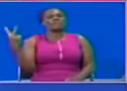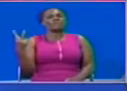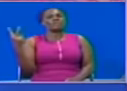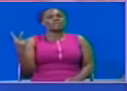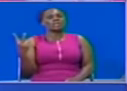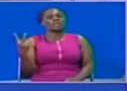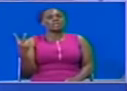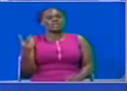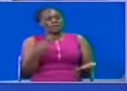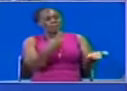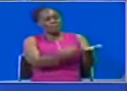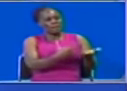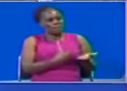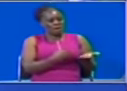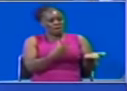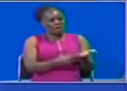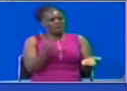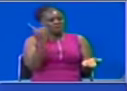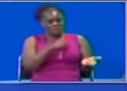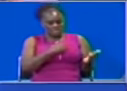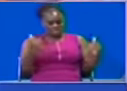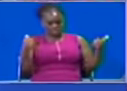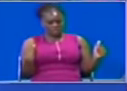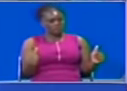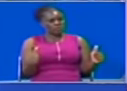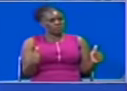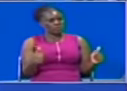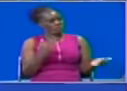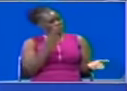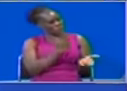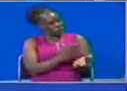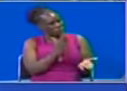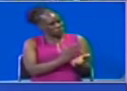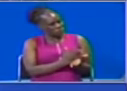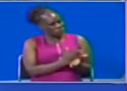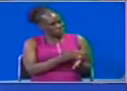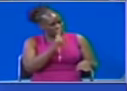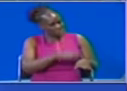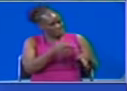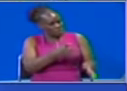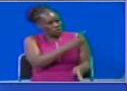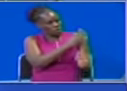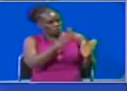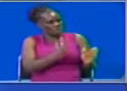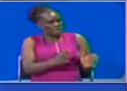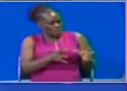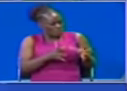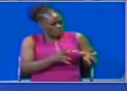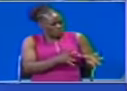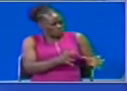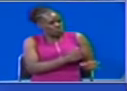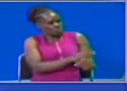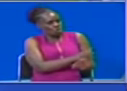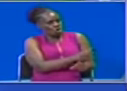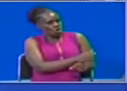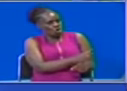That discussion has not been concluded. Mm. Really, this is a point where the doctors have been pushed to a corner. Right.